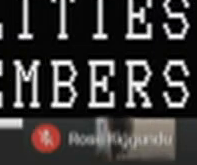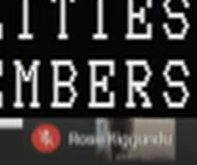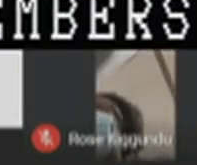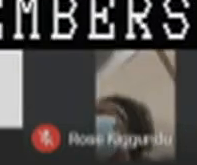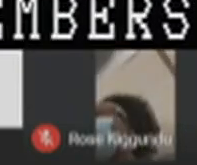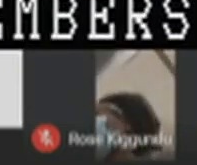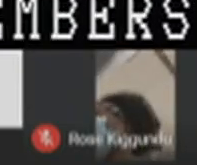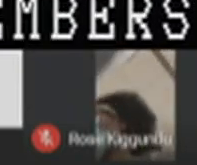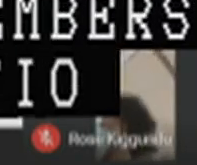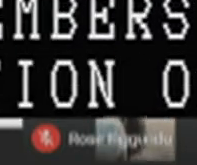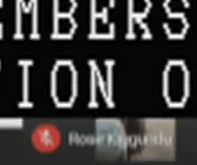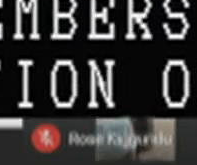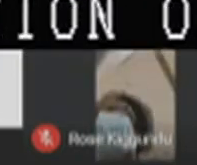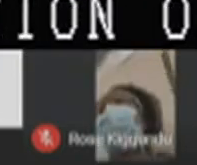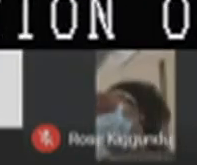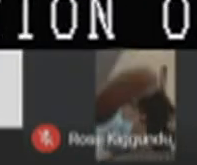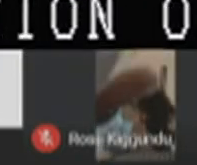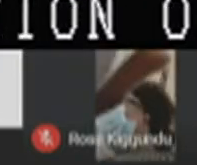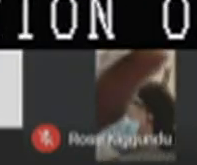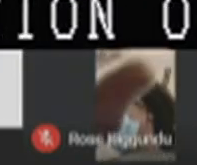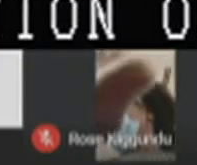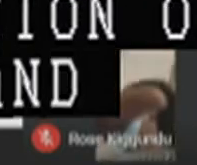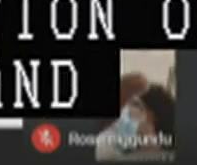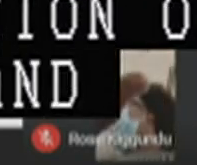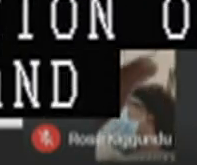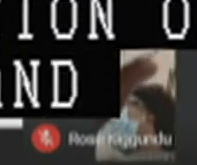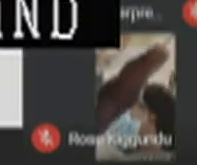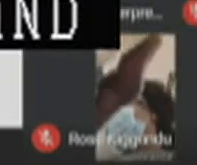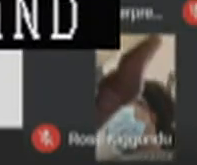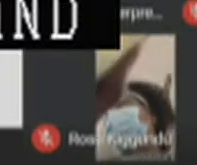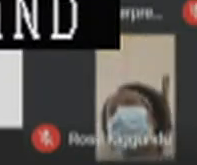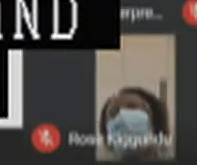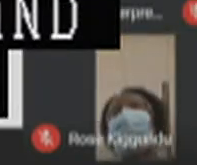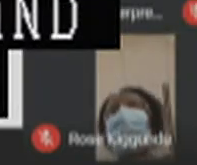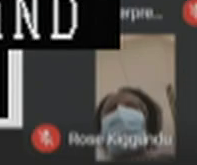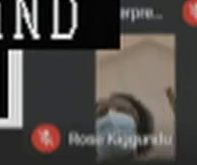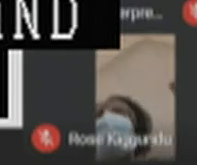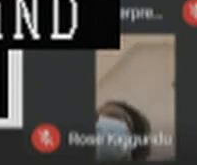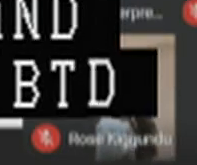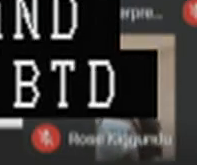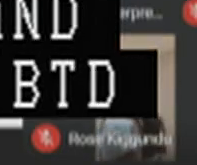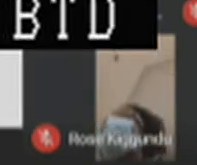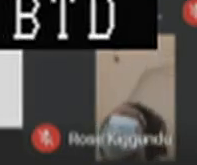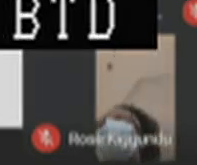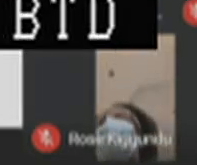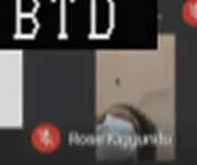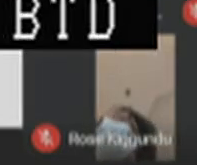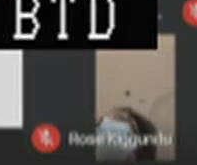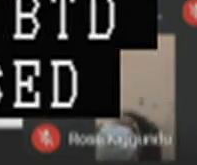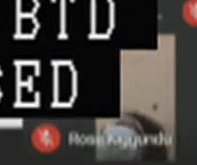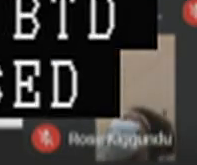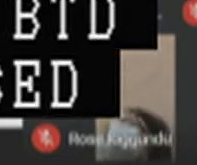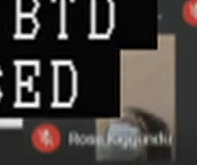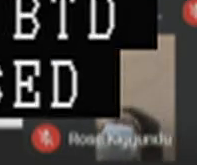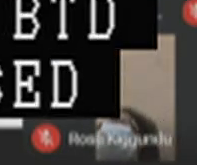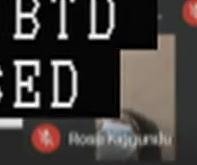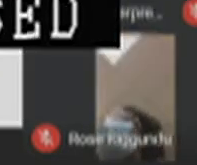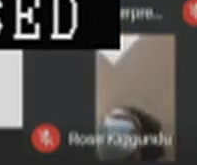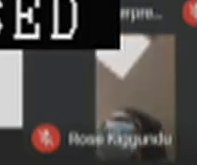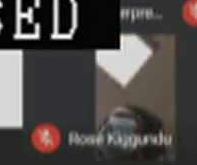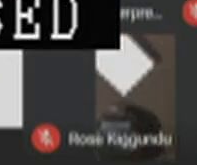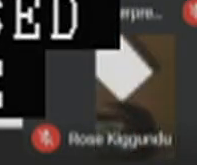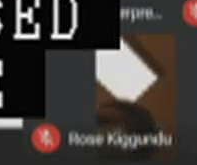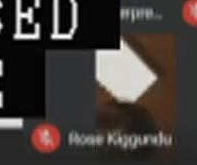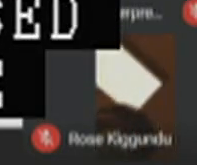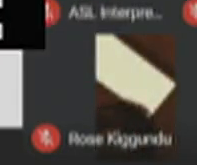proposed project and recommend that the Bpda board adopt the proposed AFFH strategies and allow the agency to enter into agreements